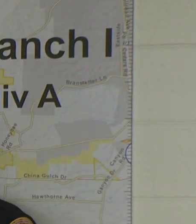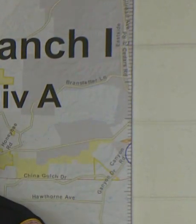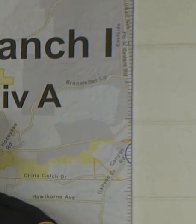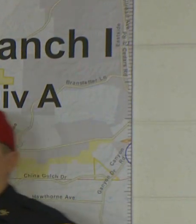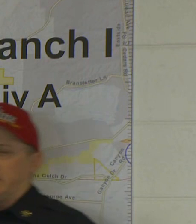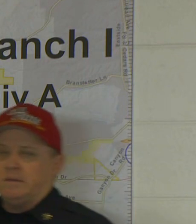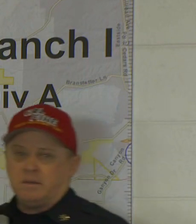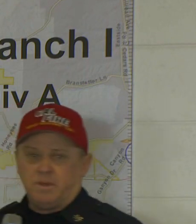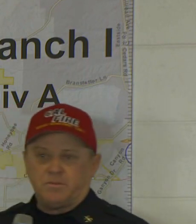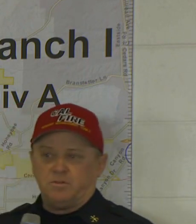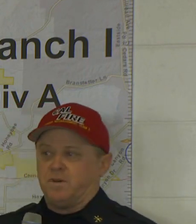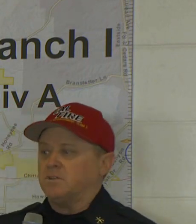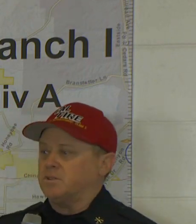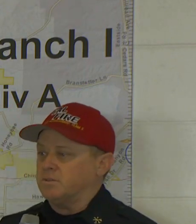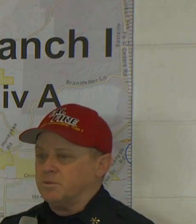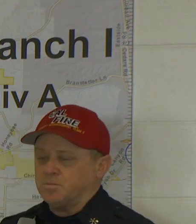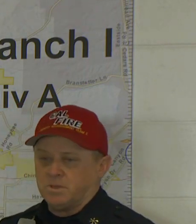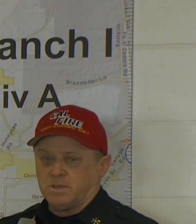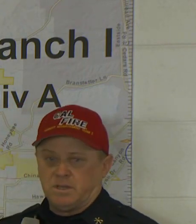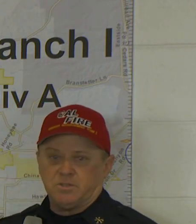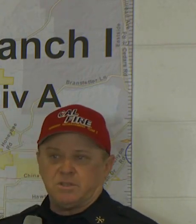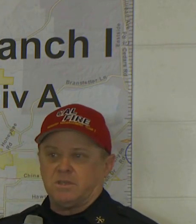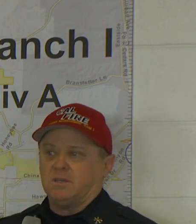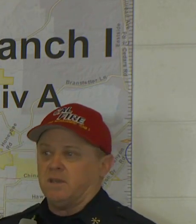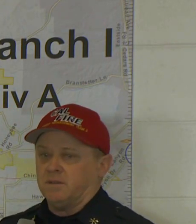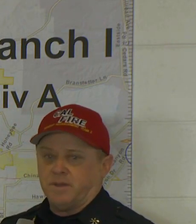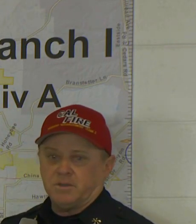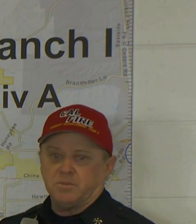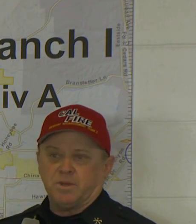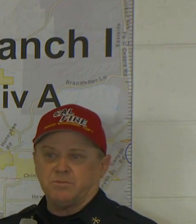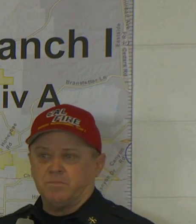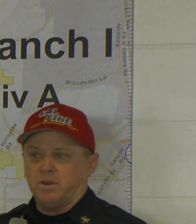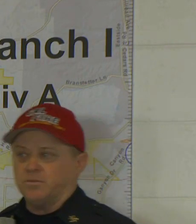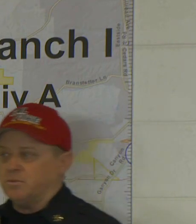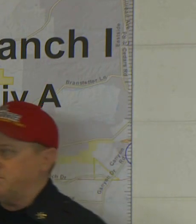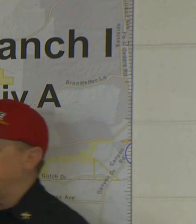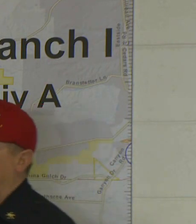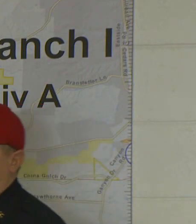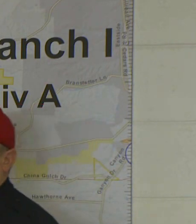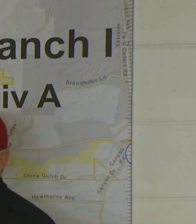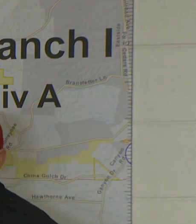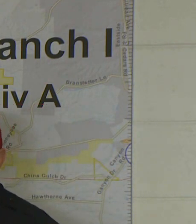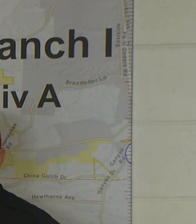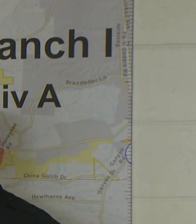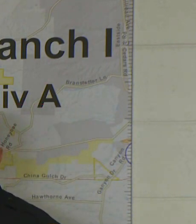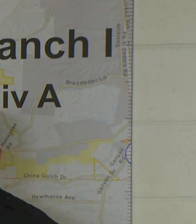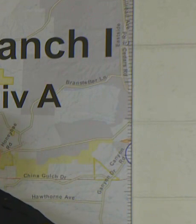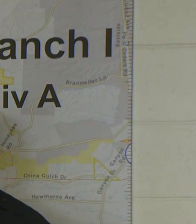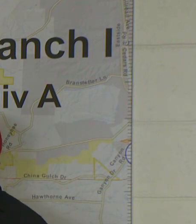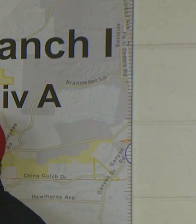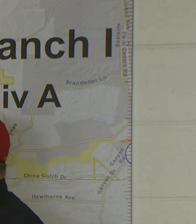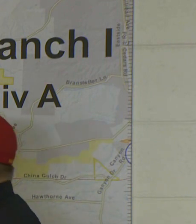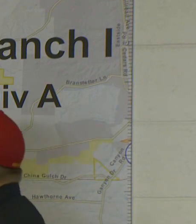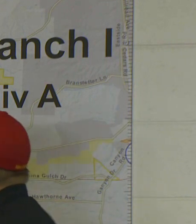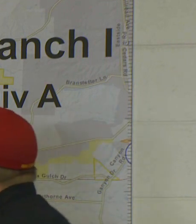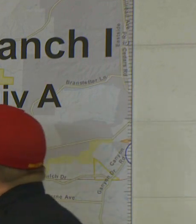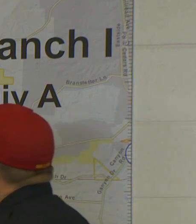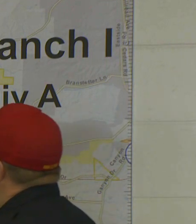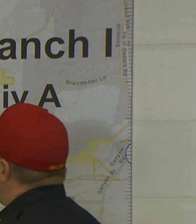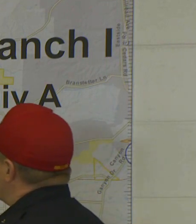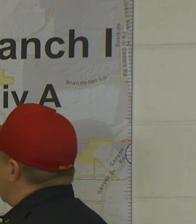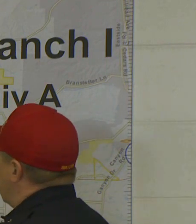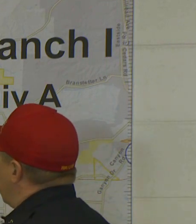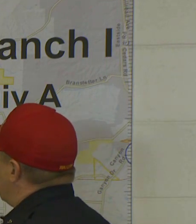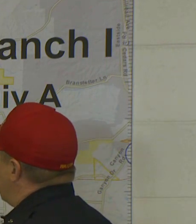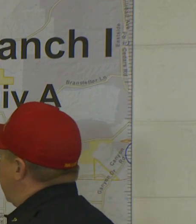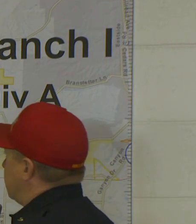organizational purposes, and we have 2 functional groups, a contingency and a fire suppression repair group, currently actively engaged in the fire. I'm